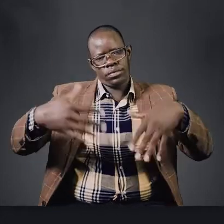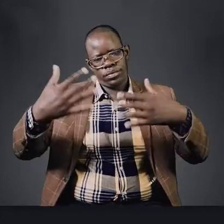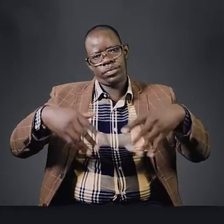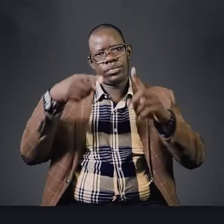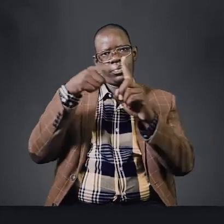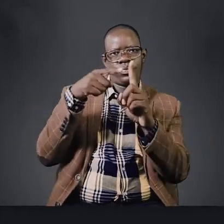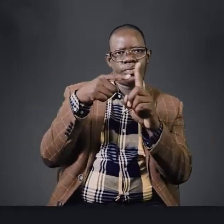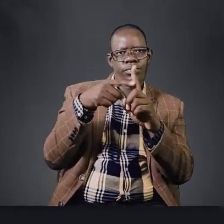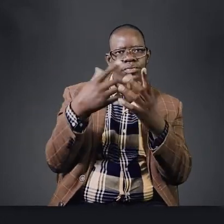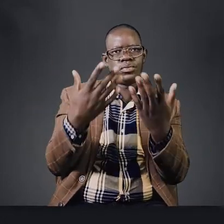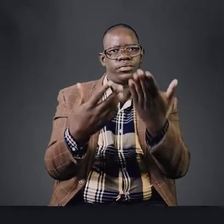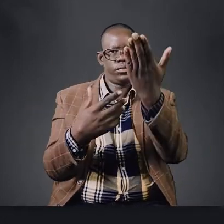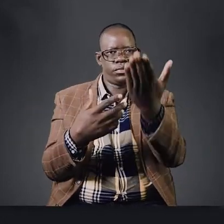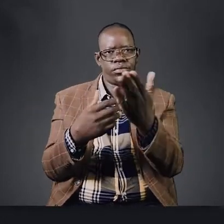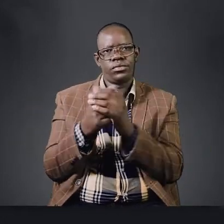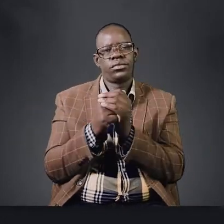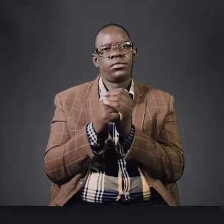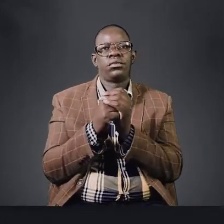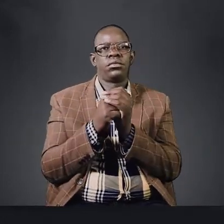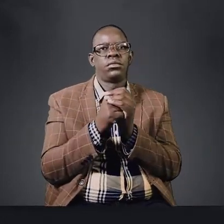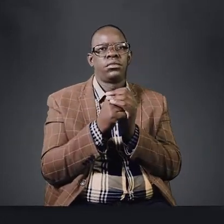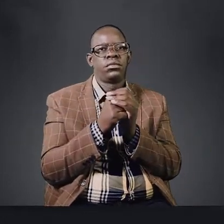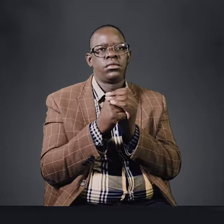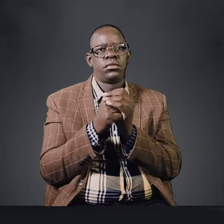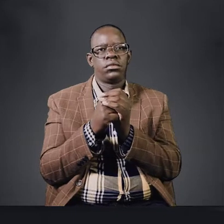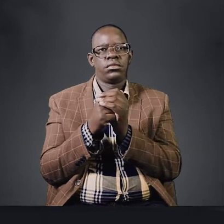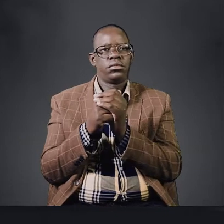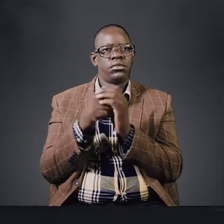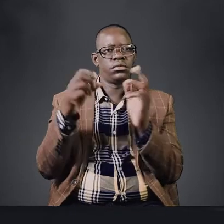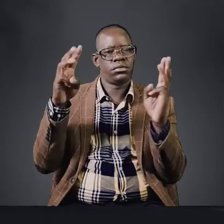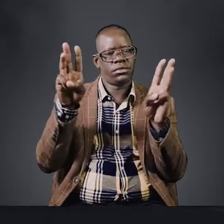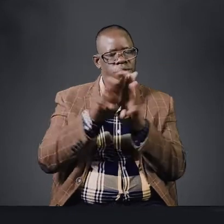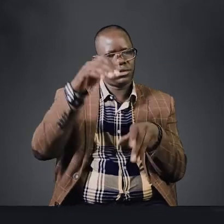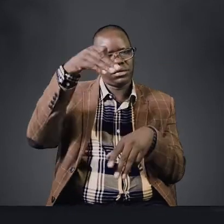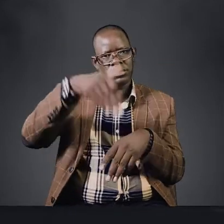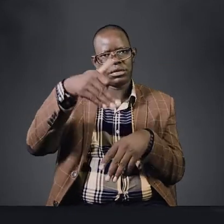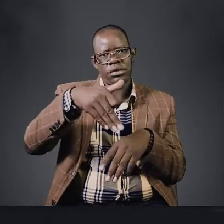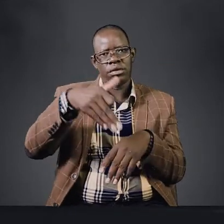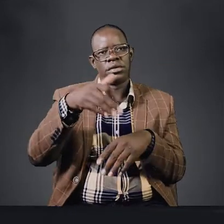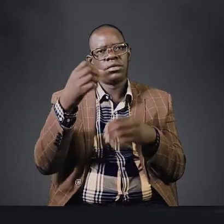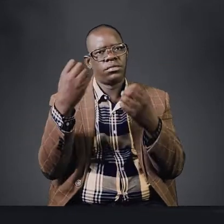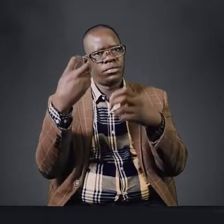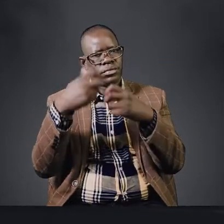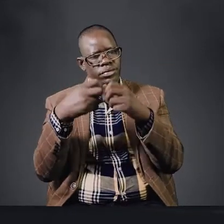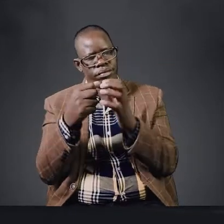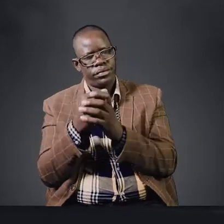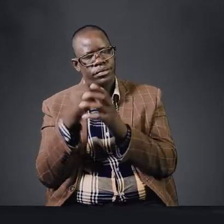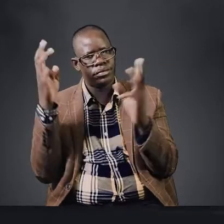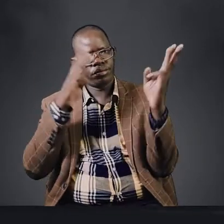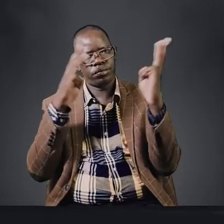cement, chemical, and oil refineries release pollutants. In dry climates like Namibia, dust can also be a major air